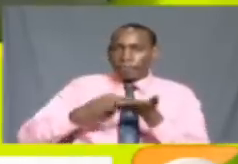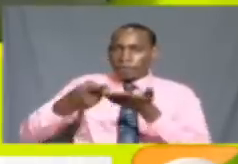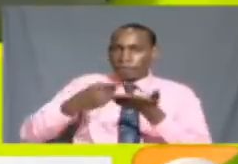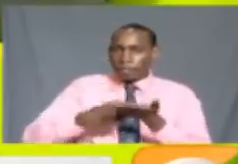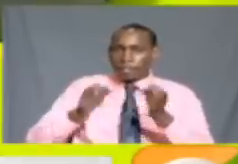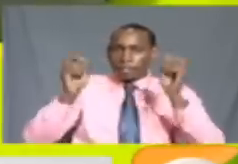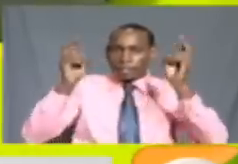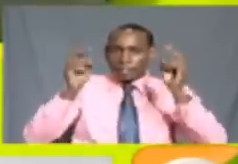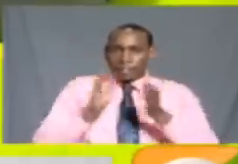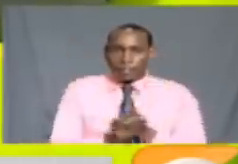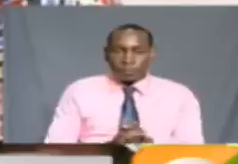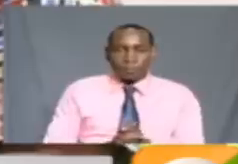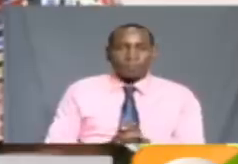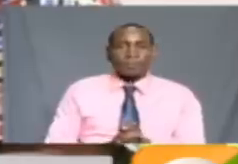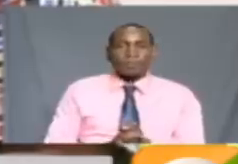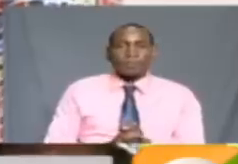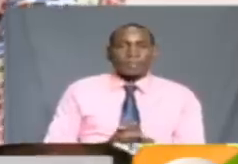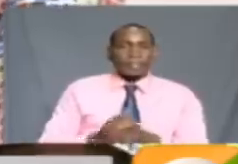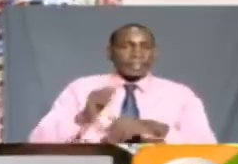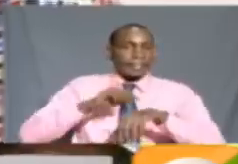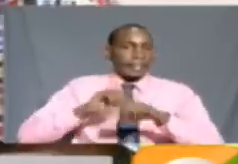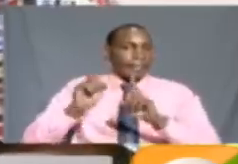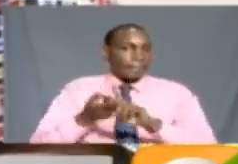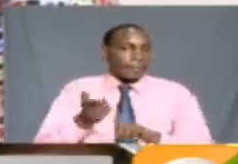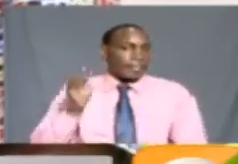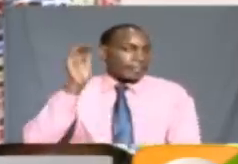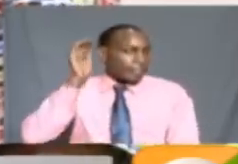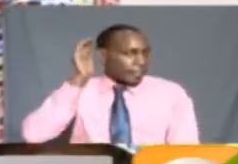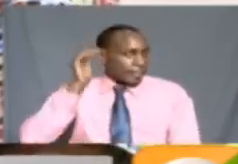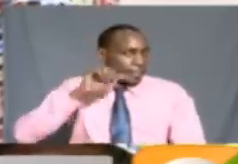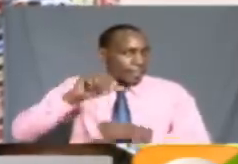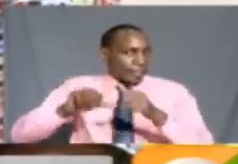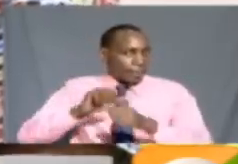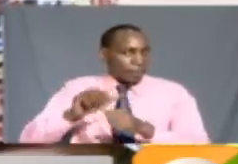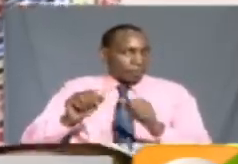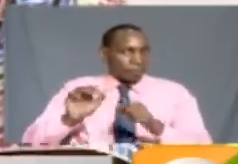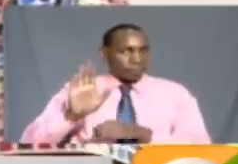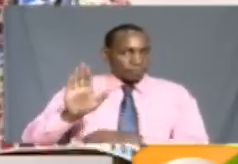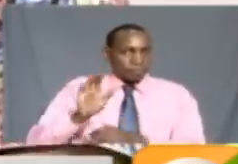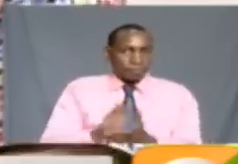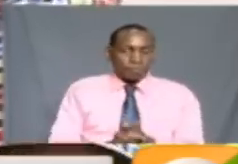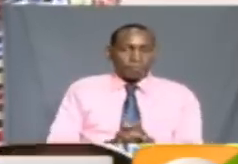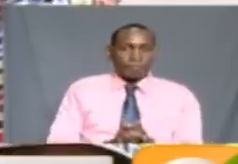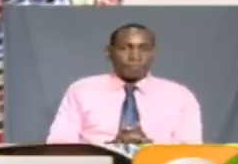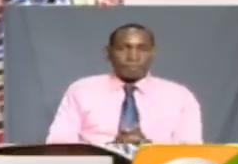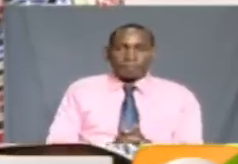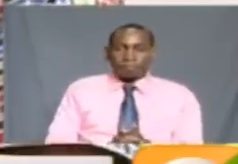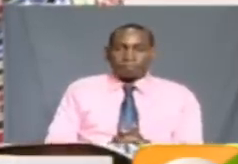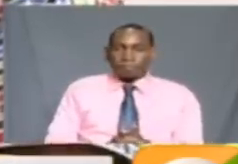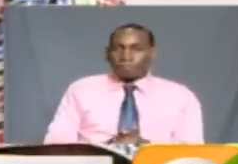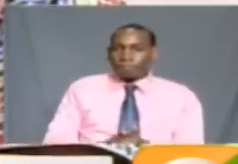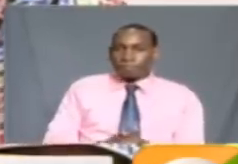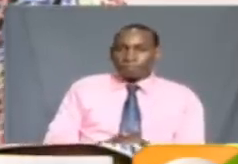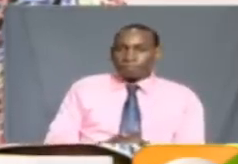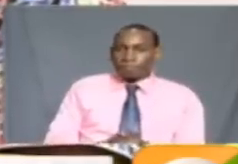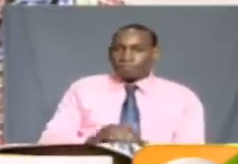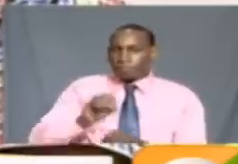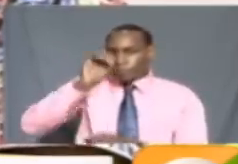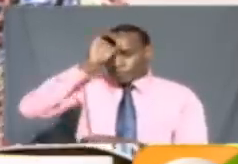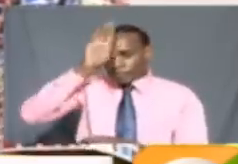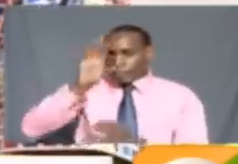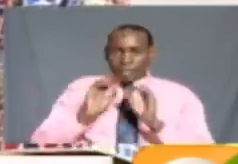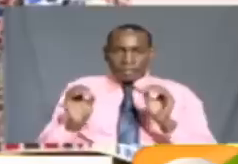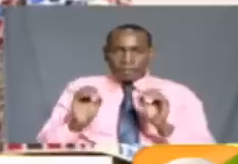matter. So when I first heard about this, a part of me was not surprised because there's been